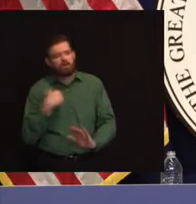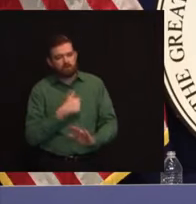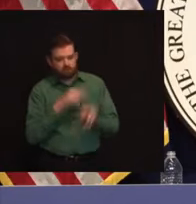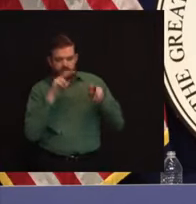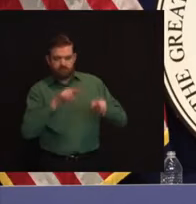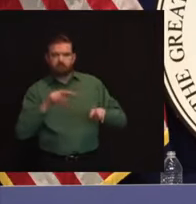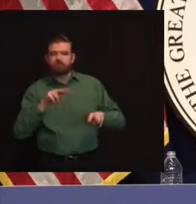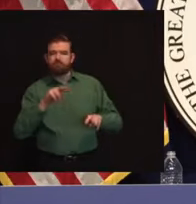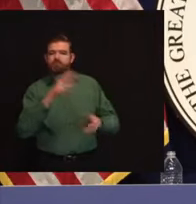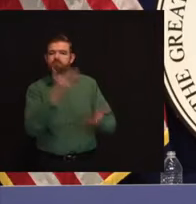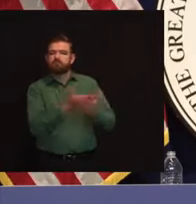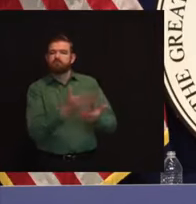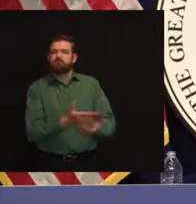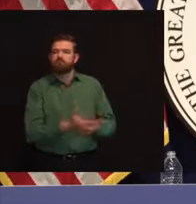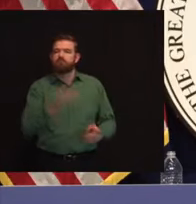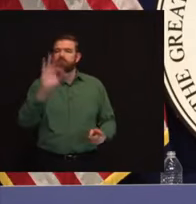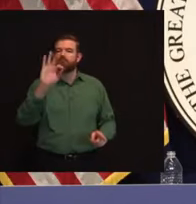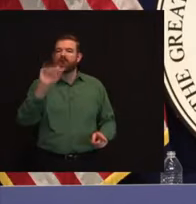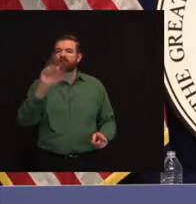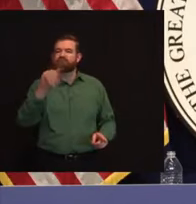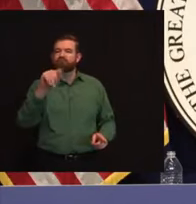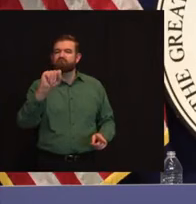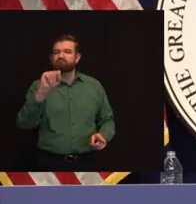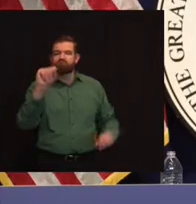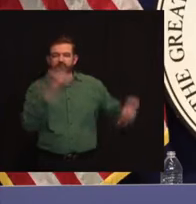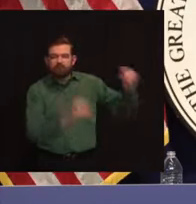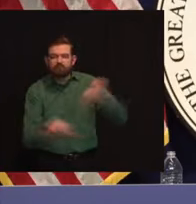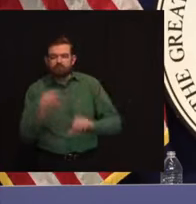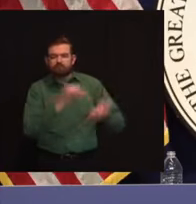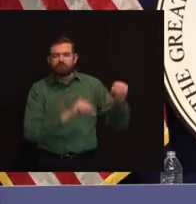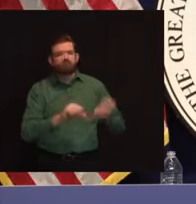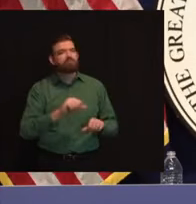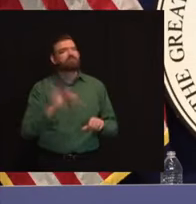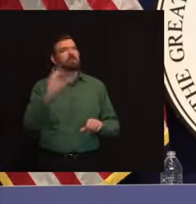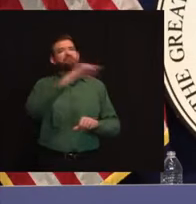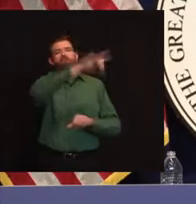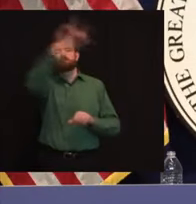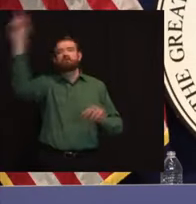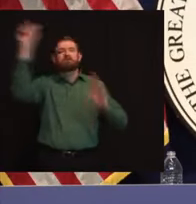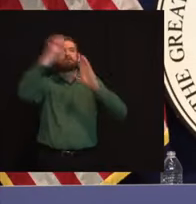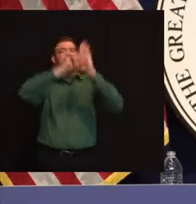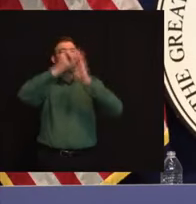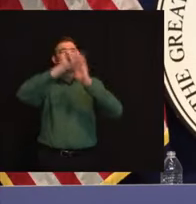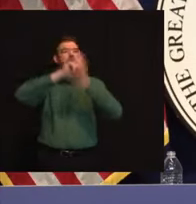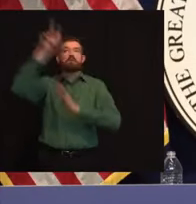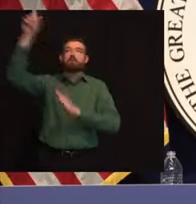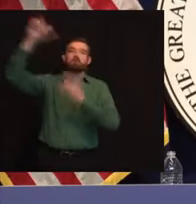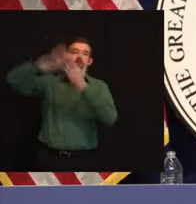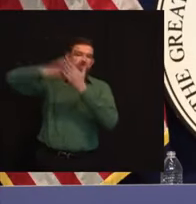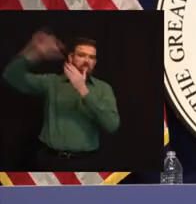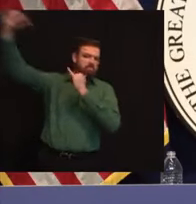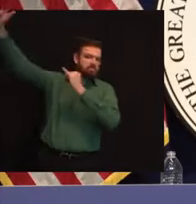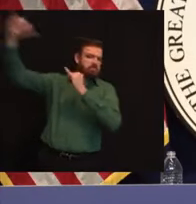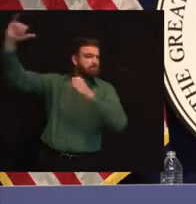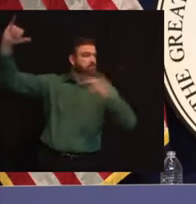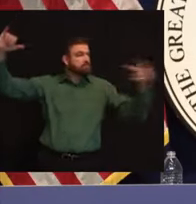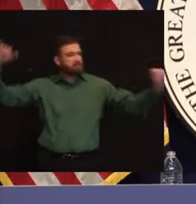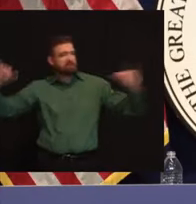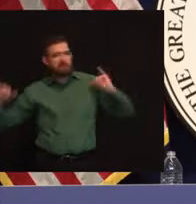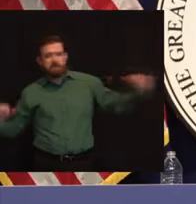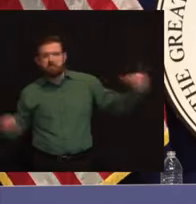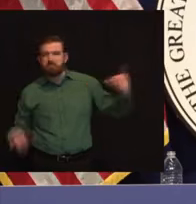think a lot of other states, it's fair to say, are going through the exact same thing that we are. New York City has done this. Pennsylvania is doing it. We're doing it.